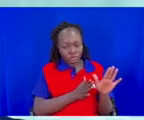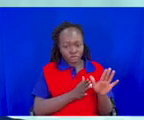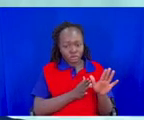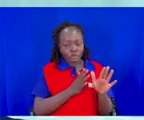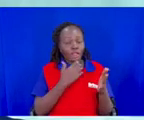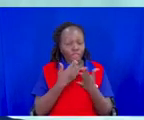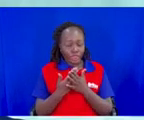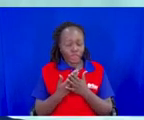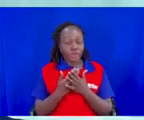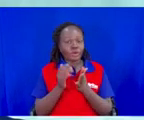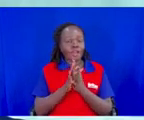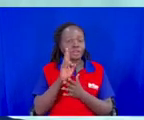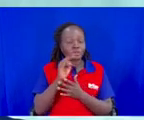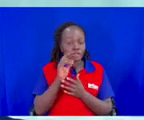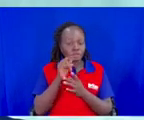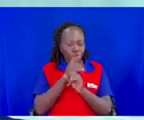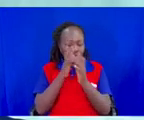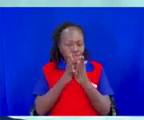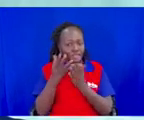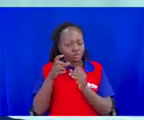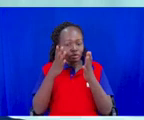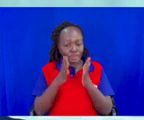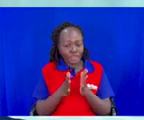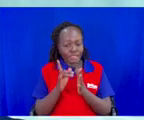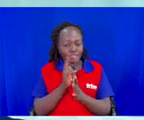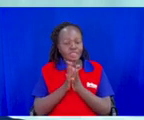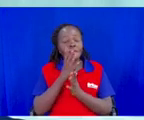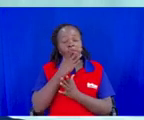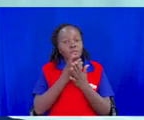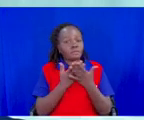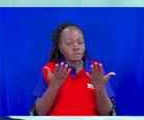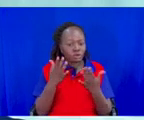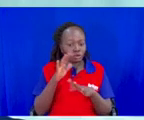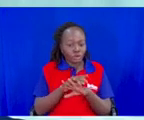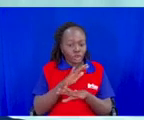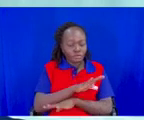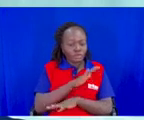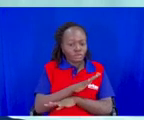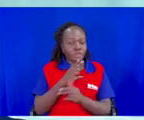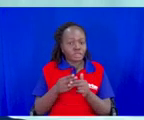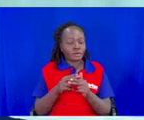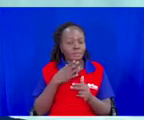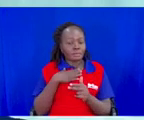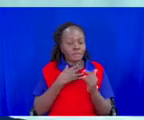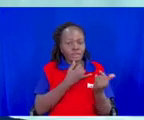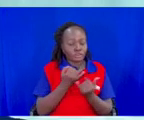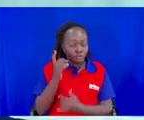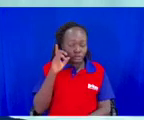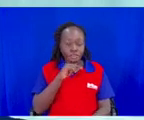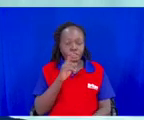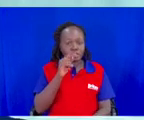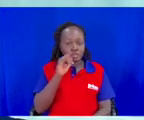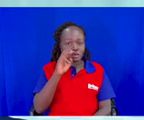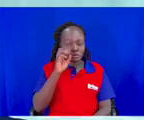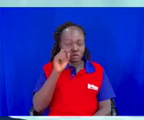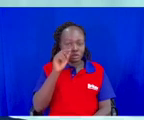unit holders, fellow service providers, ladies and gentlemen. Good afternoon. My name, as introduced by the Chair, is Timothy Ndamwa,